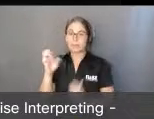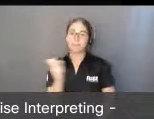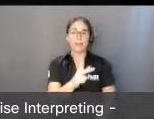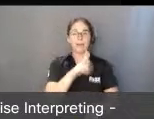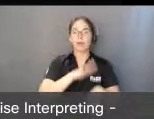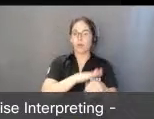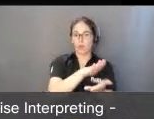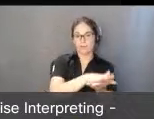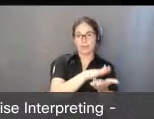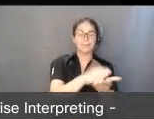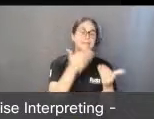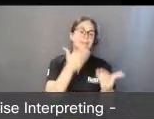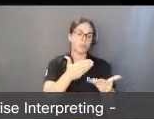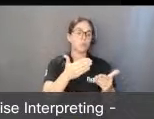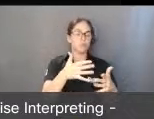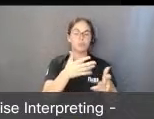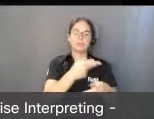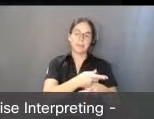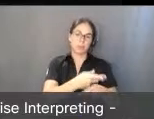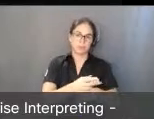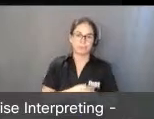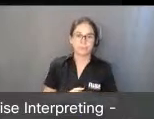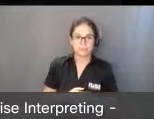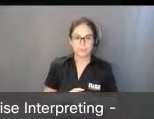Thank you and take care.